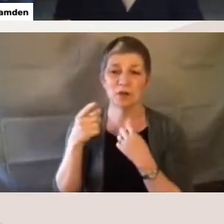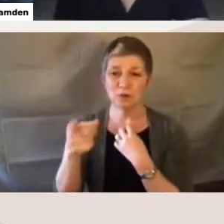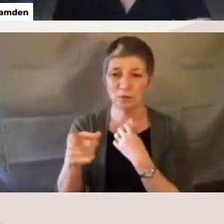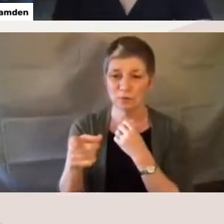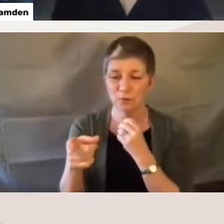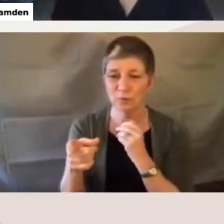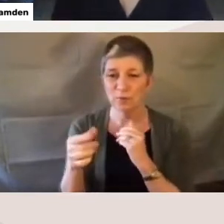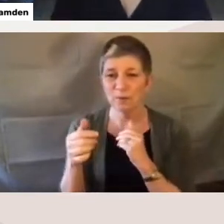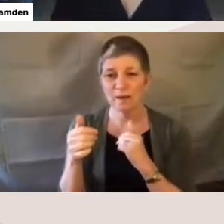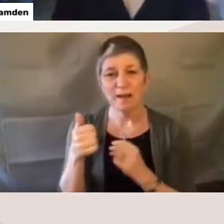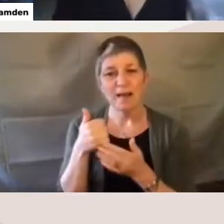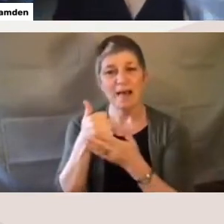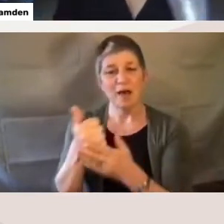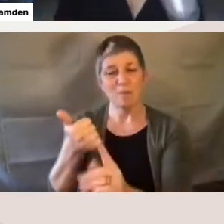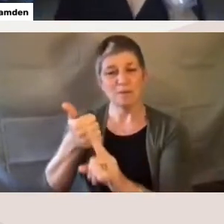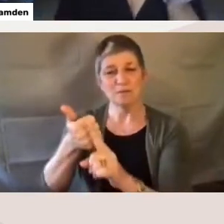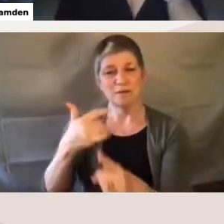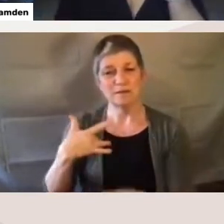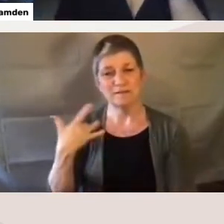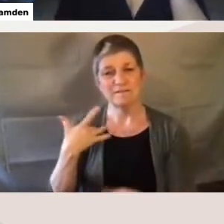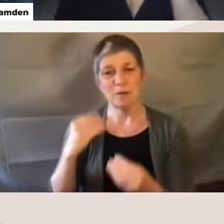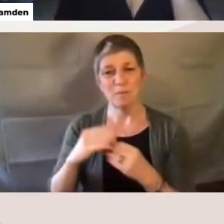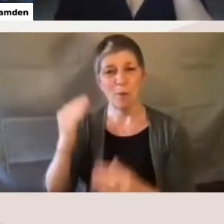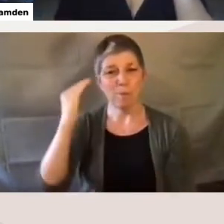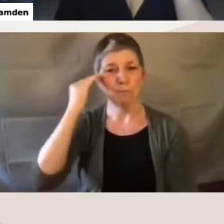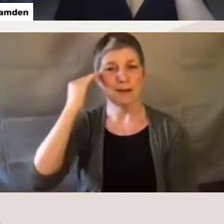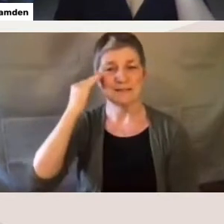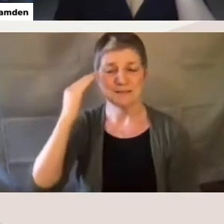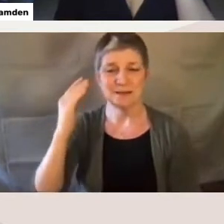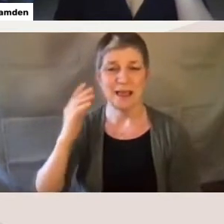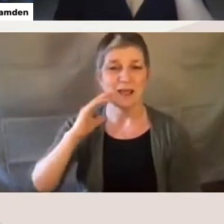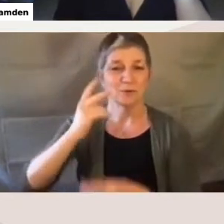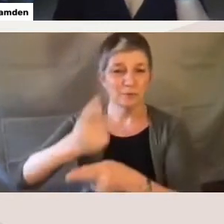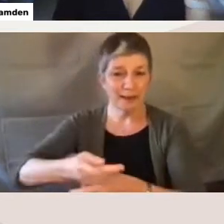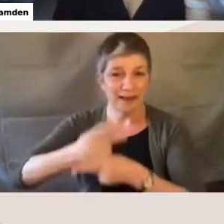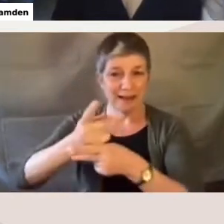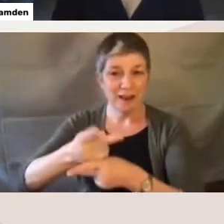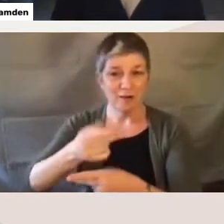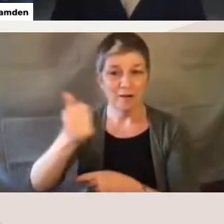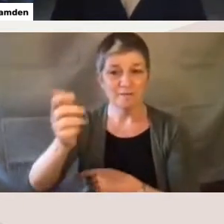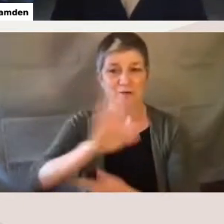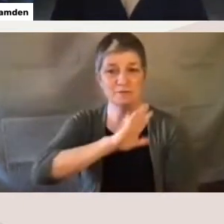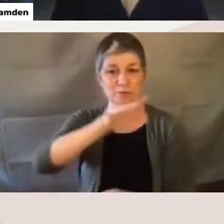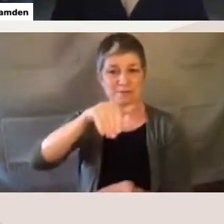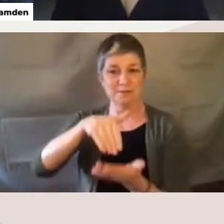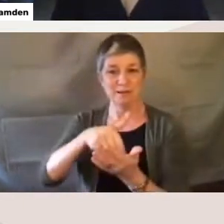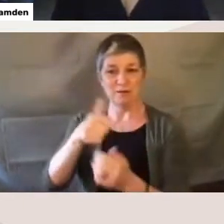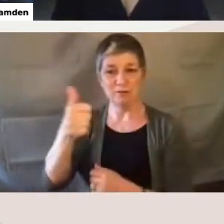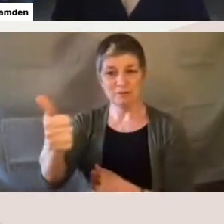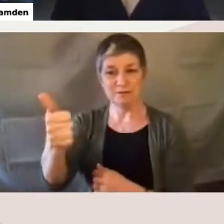to be present um, and to care for yourself, to recenter yourself?